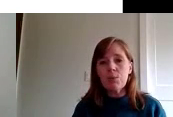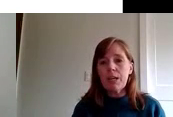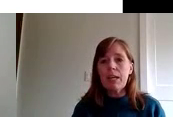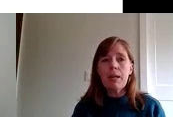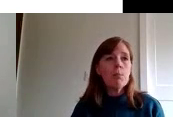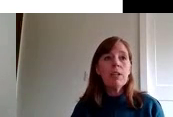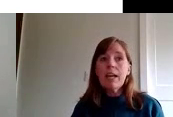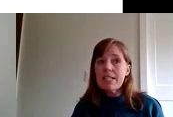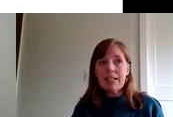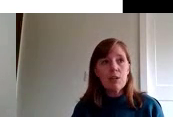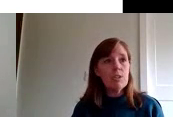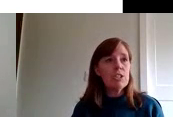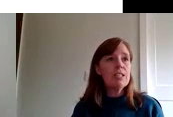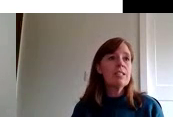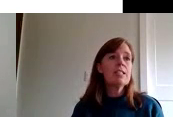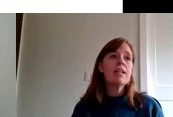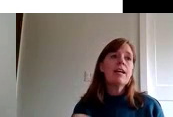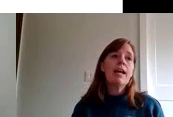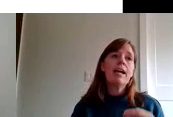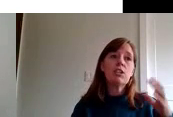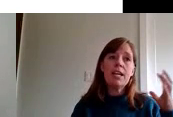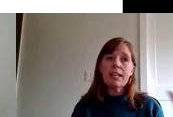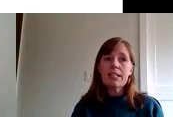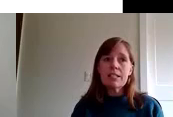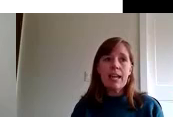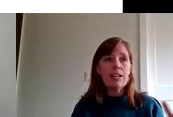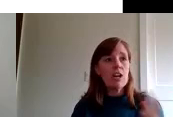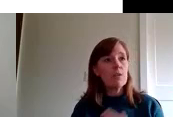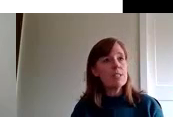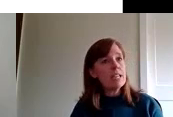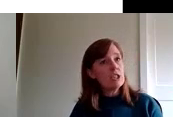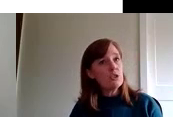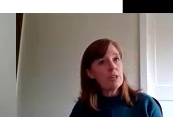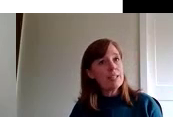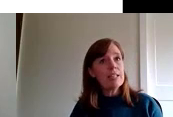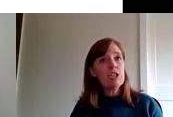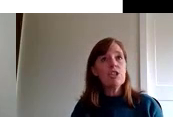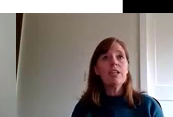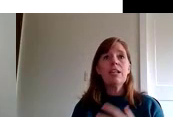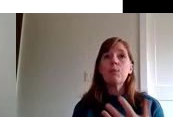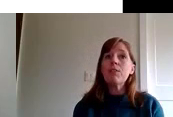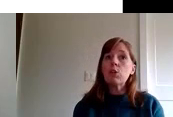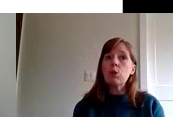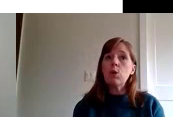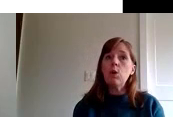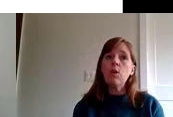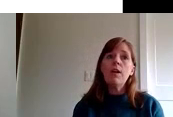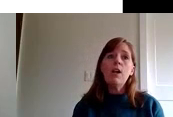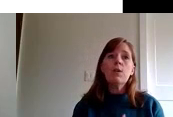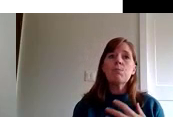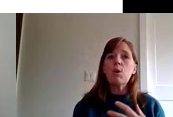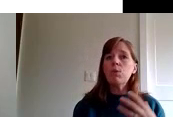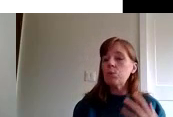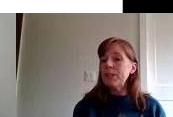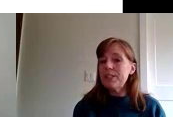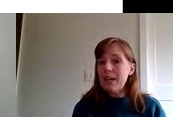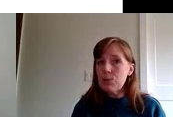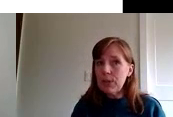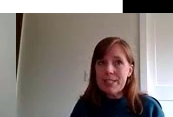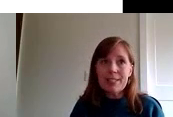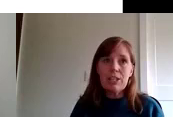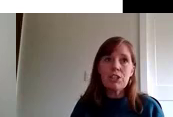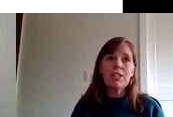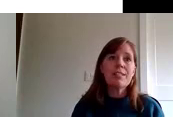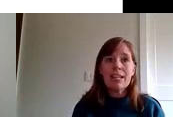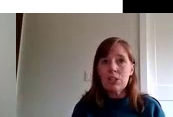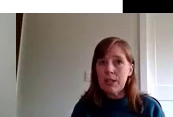languages, 63 plus languages, and text and conversation translation. And we have Google, there's mobile